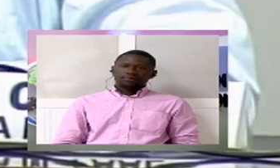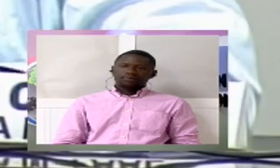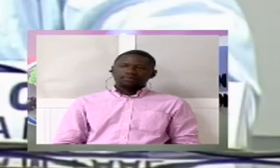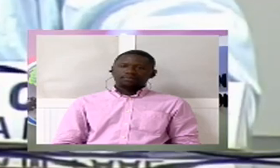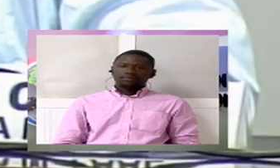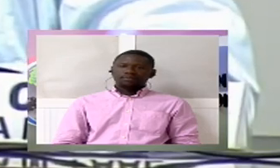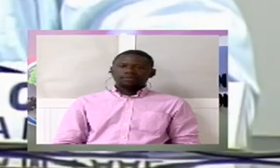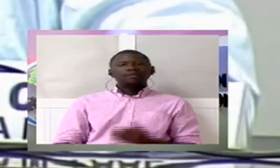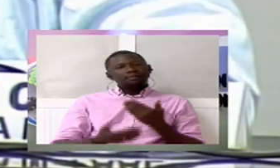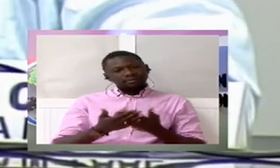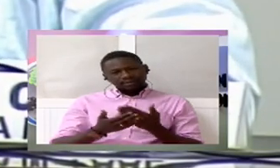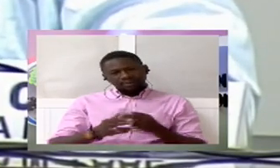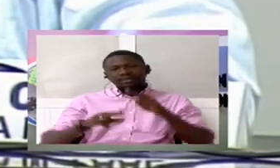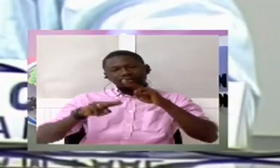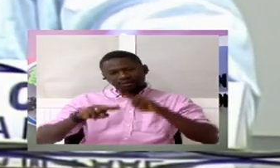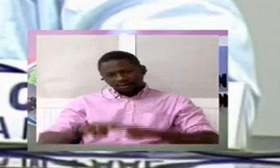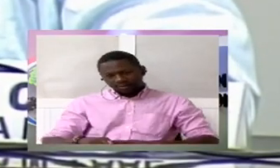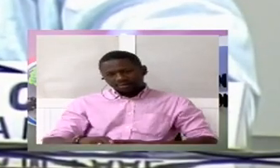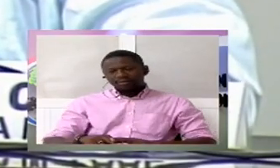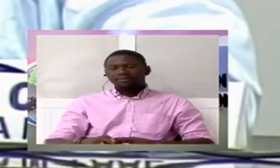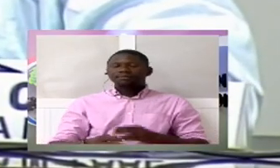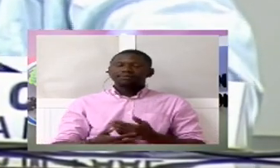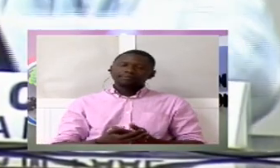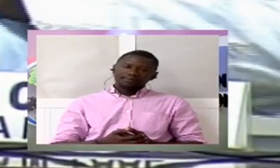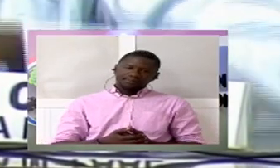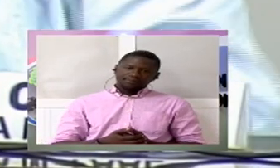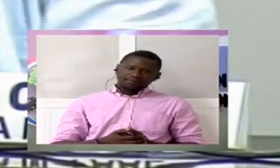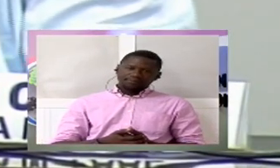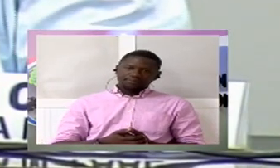You may be seated, please. Council Kwesi.